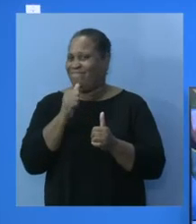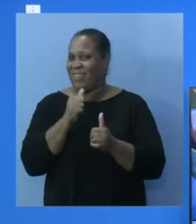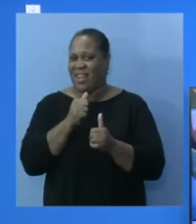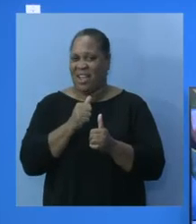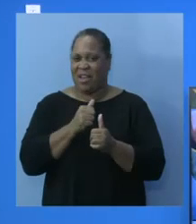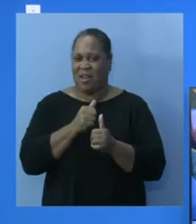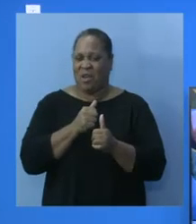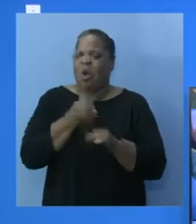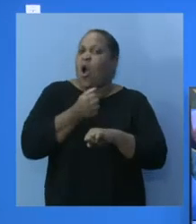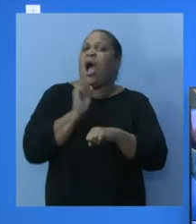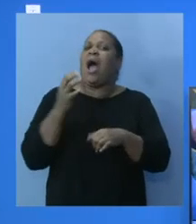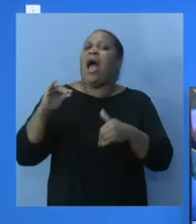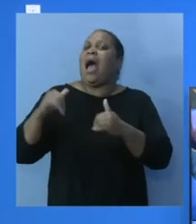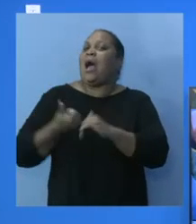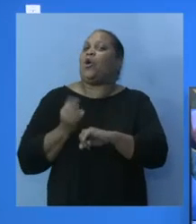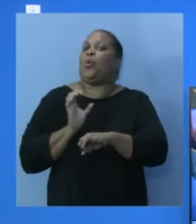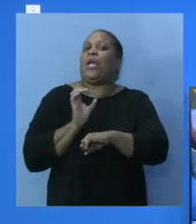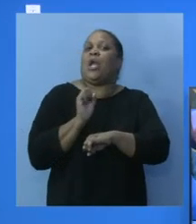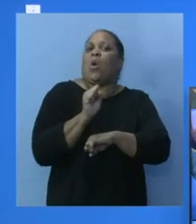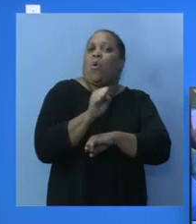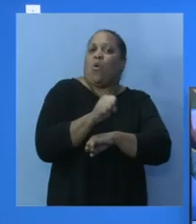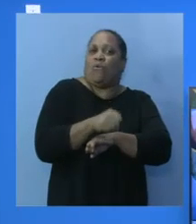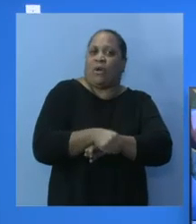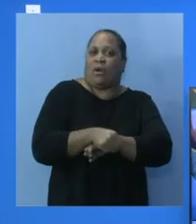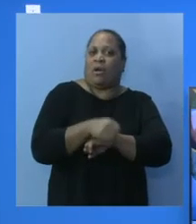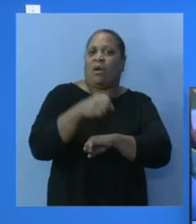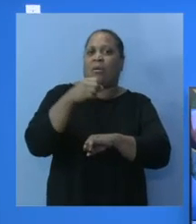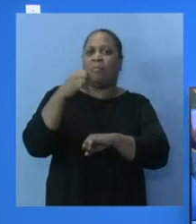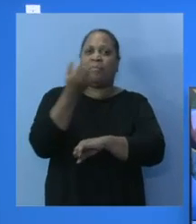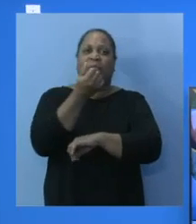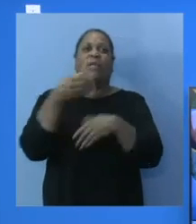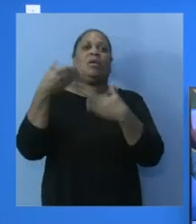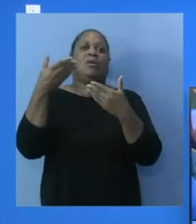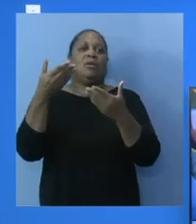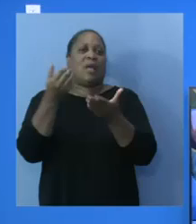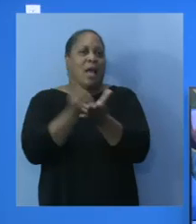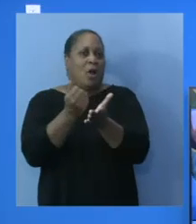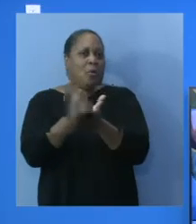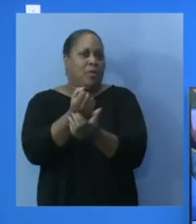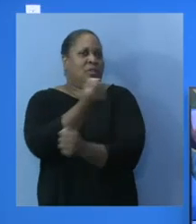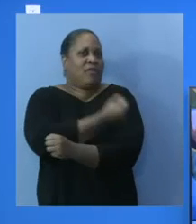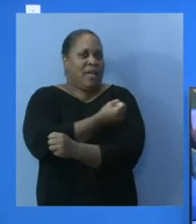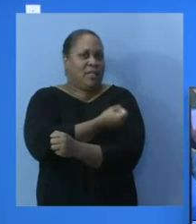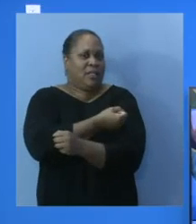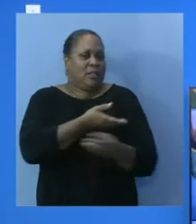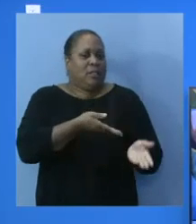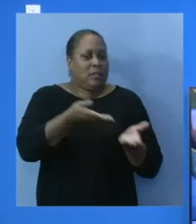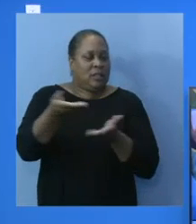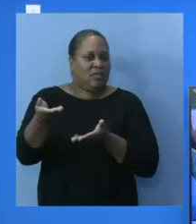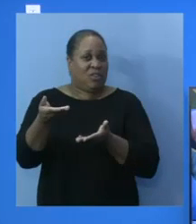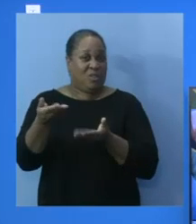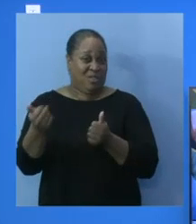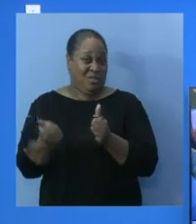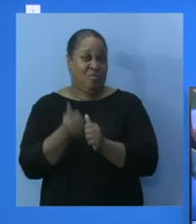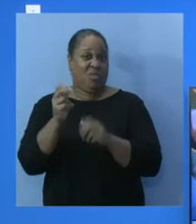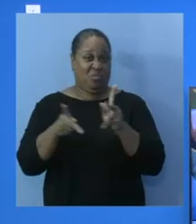but overcome maybe the vaccine hesitancy in the Black community? Because obviously most people in the Black community know about why we